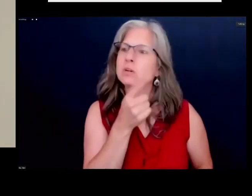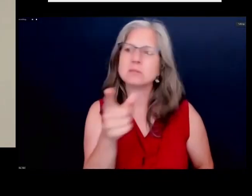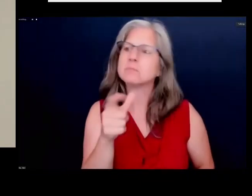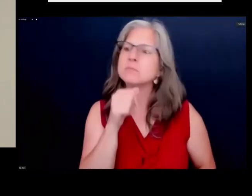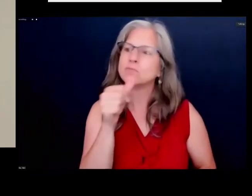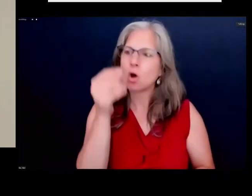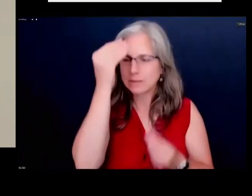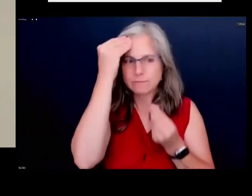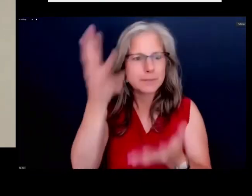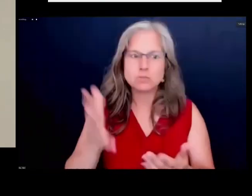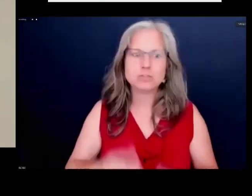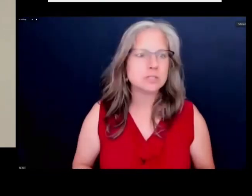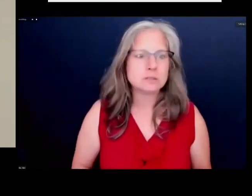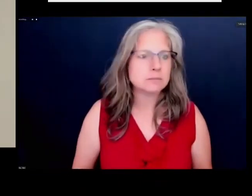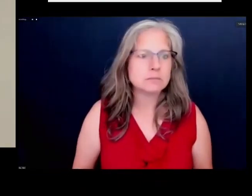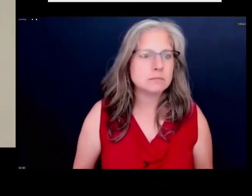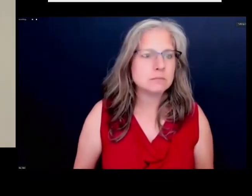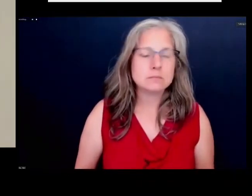general.